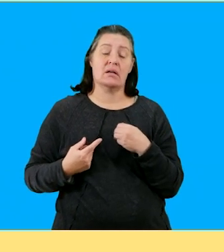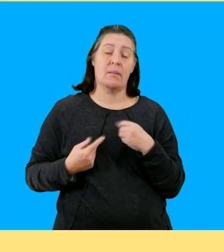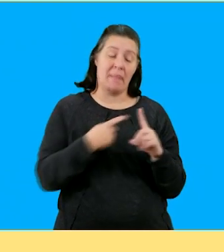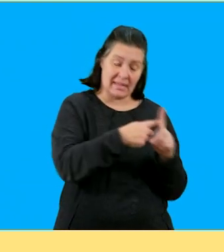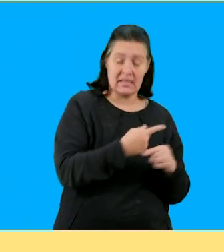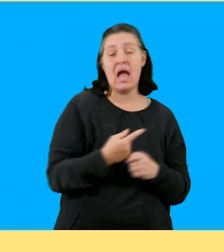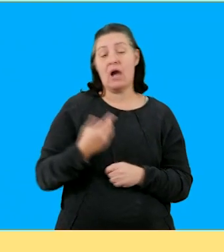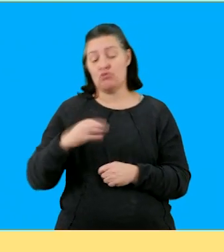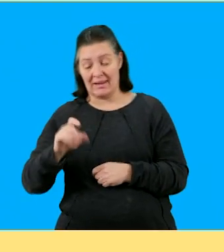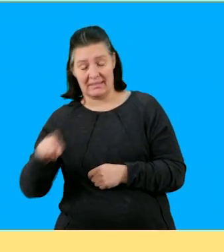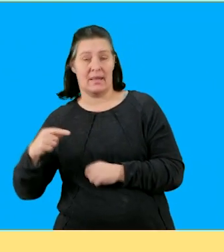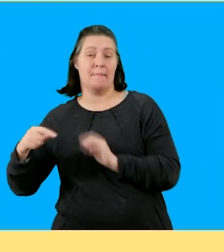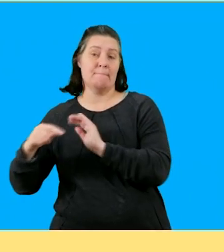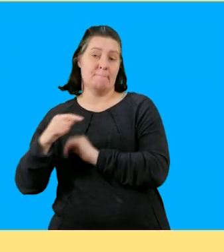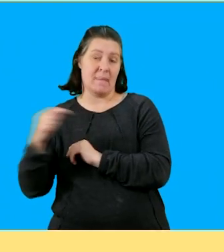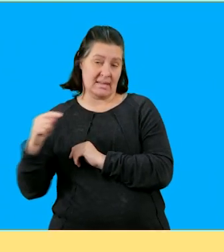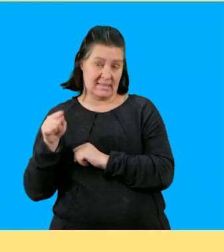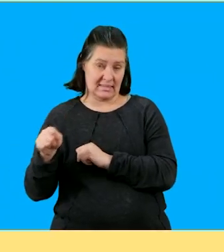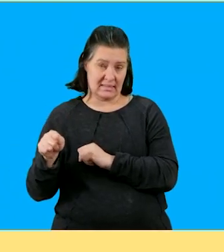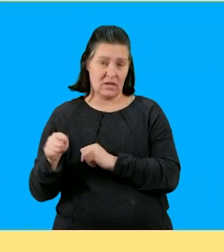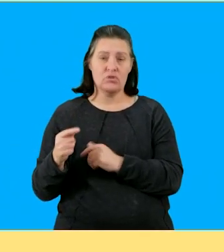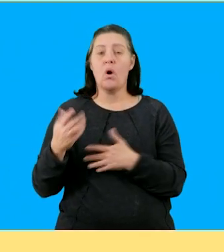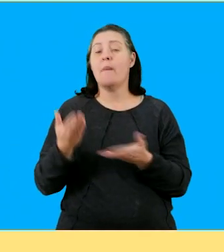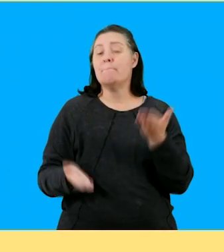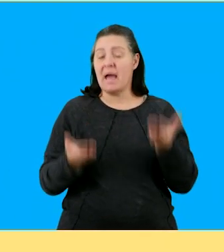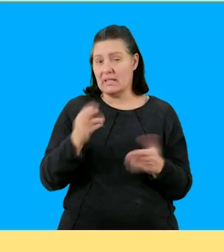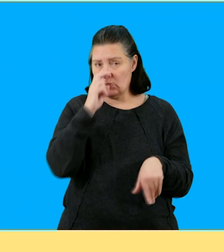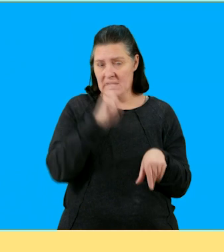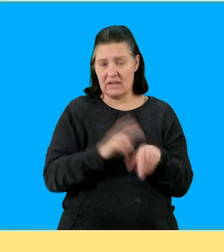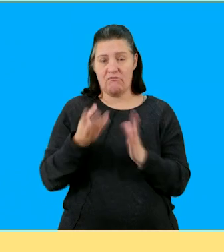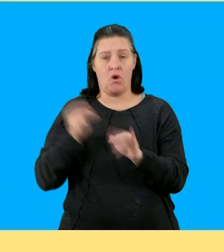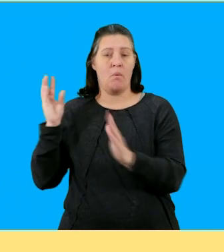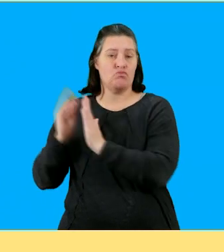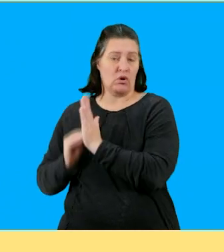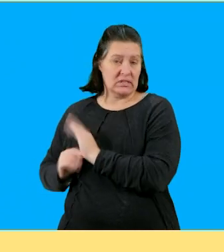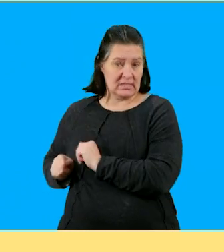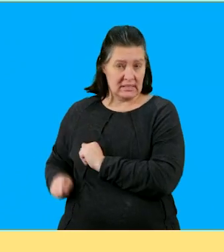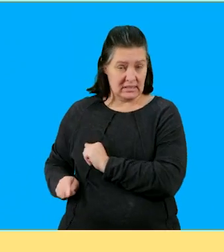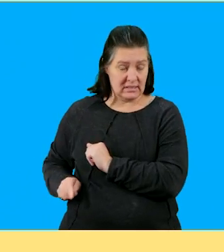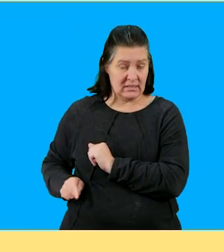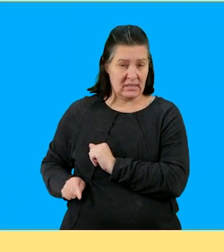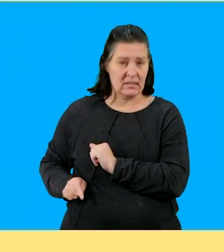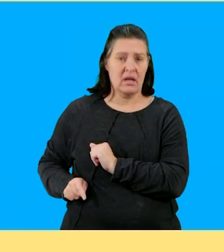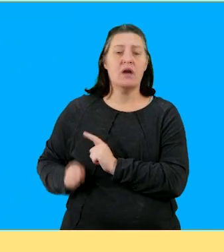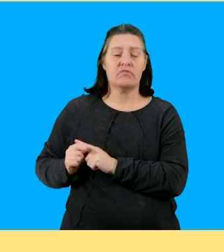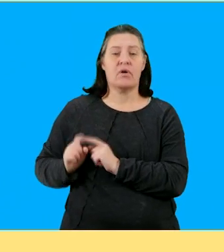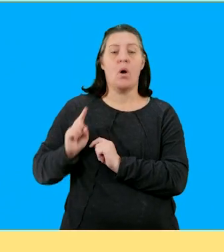you have a minus. So I need the balance from the records, which is